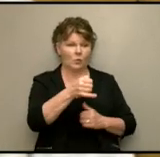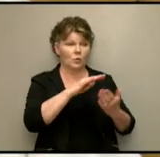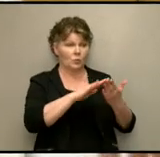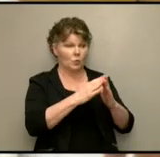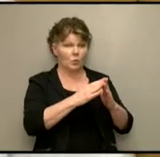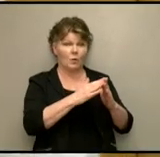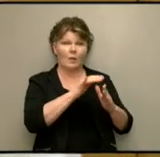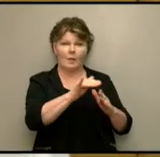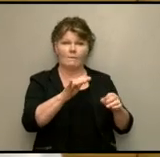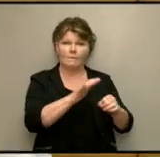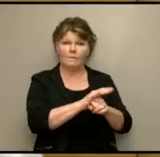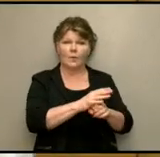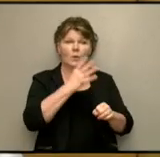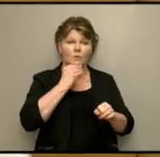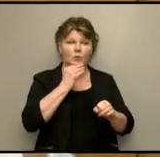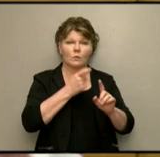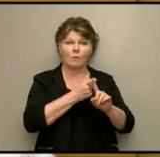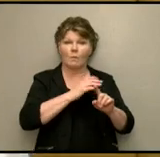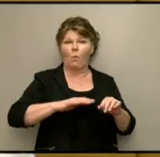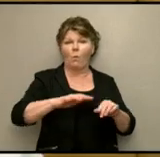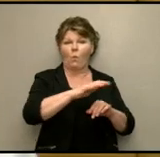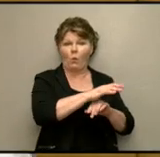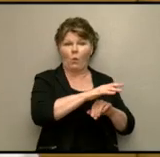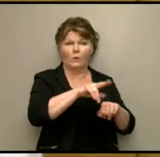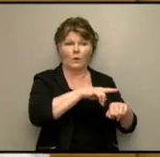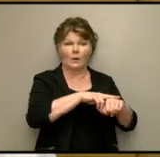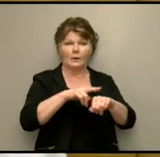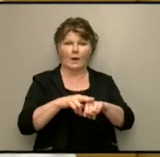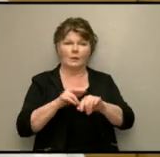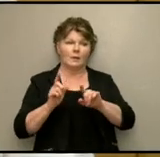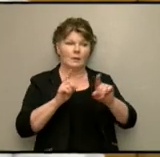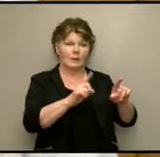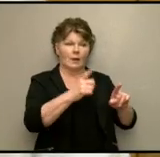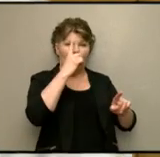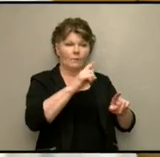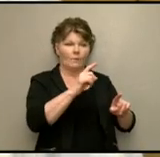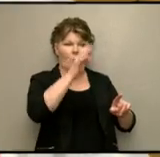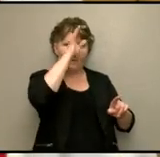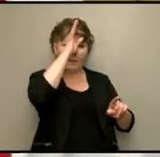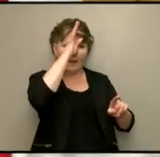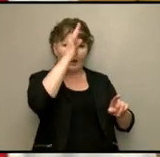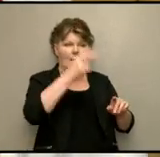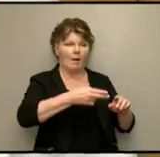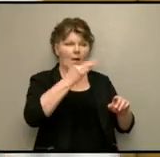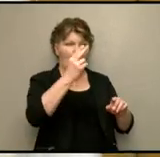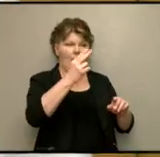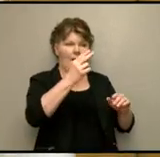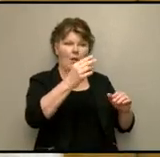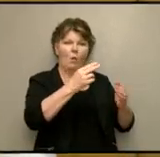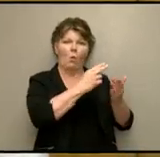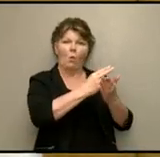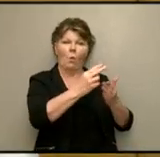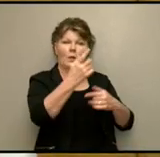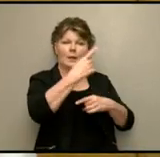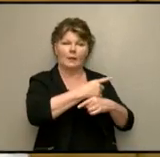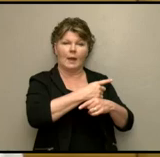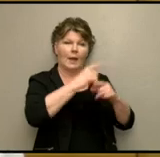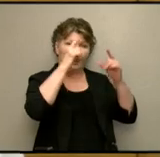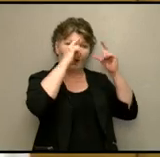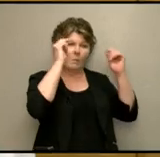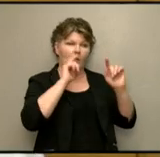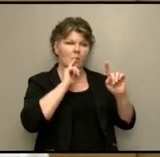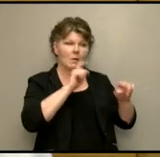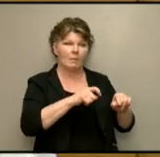Jews from many foreign nations. They were in town for Pentecost, an annual high holy day commanded through Moses.